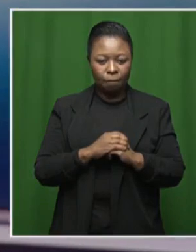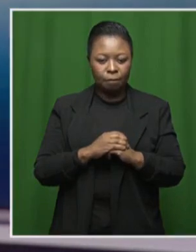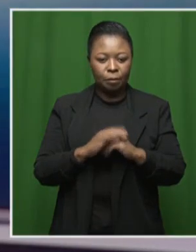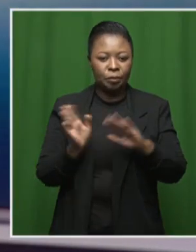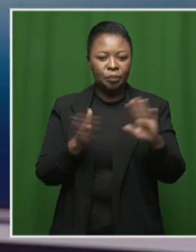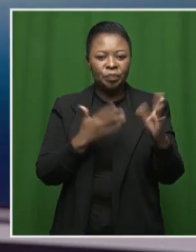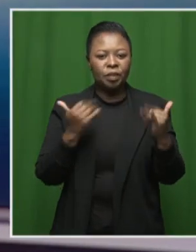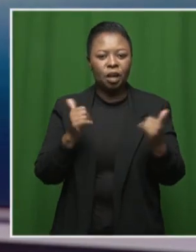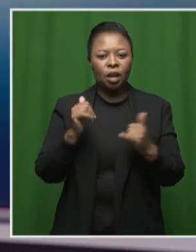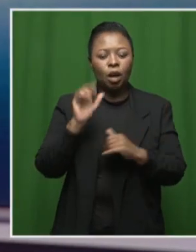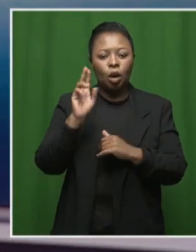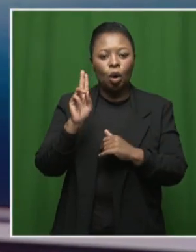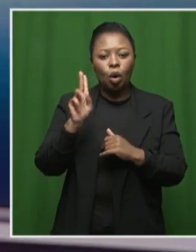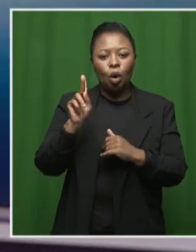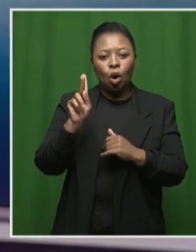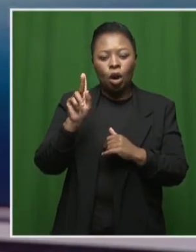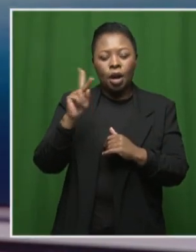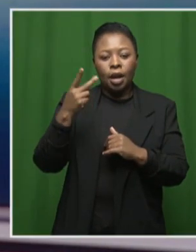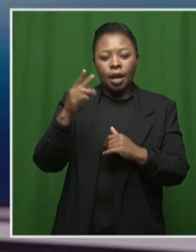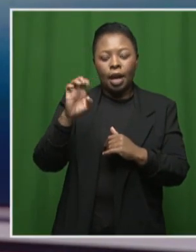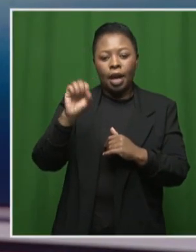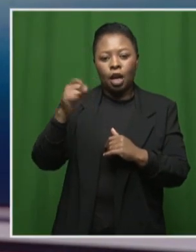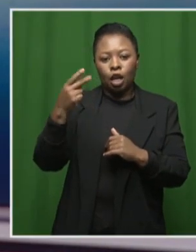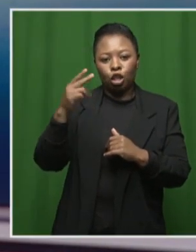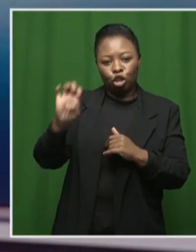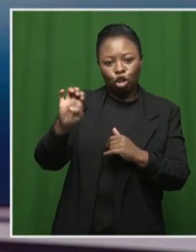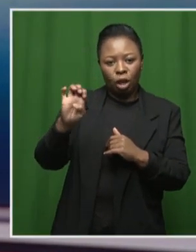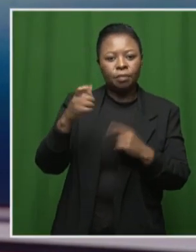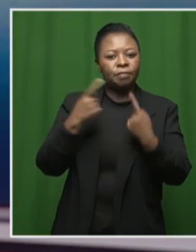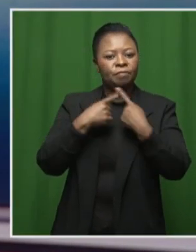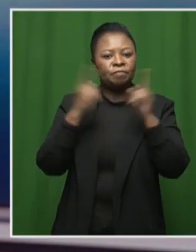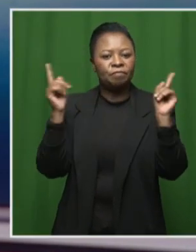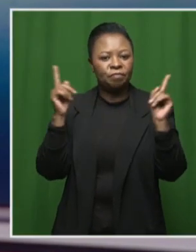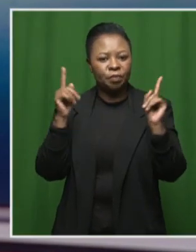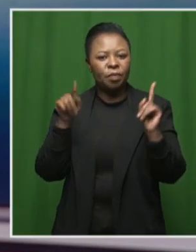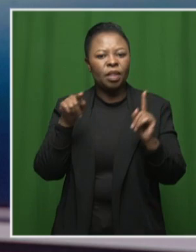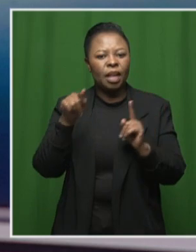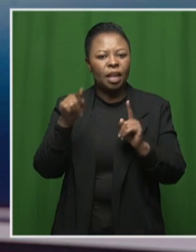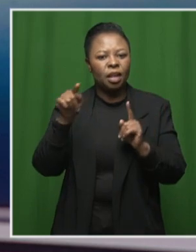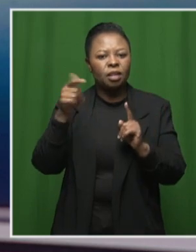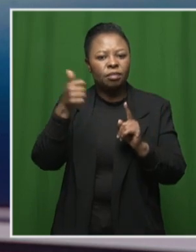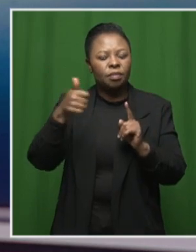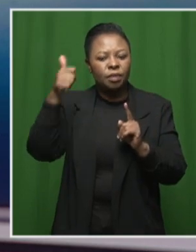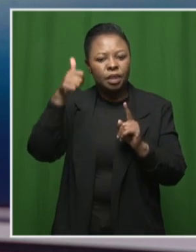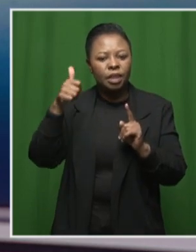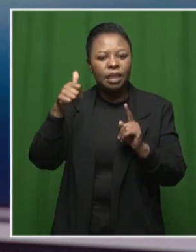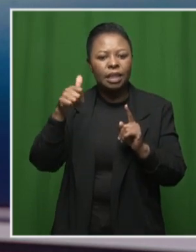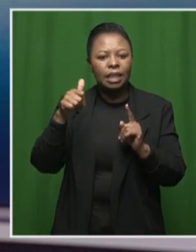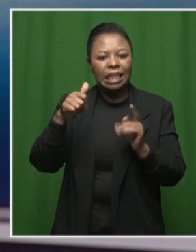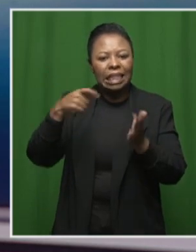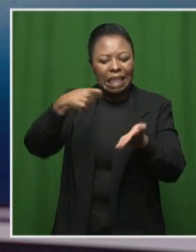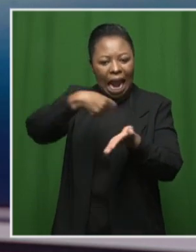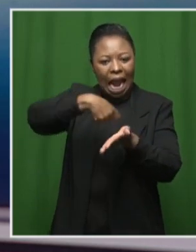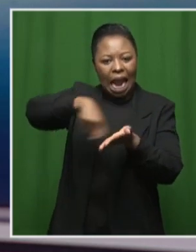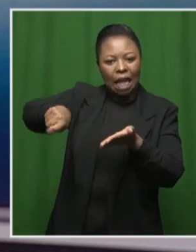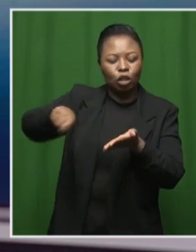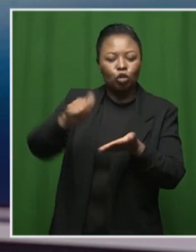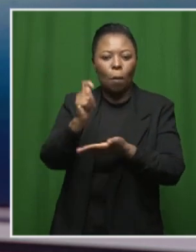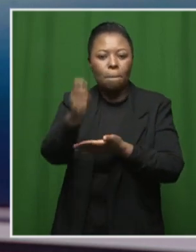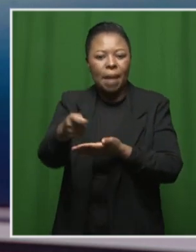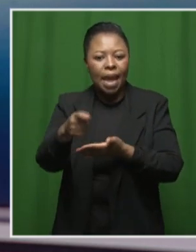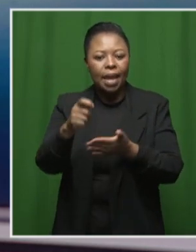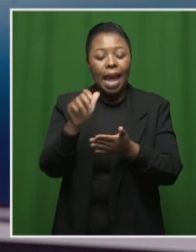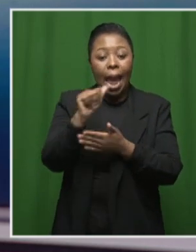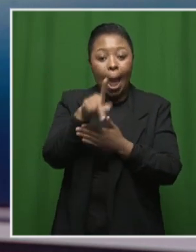Now, Ukheshe has announced details of the brand evolution of Masterpass to Scan to Pay. The app will continue to